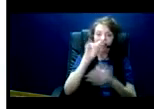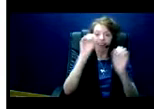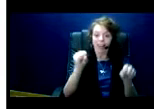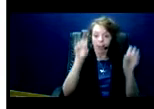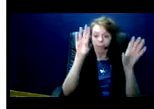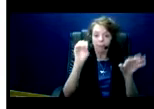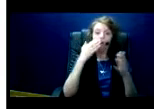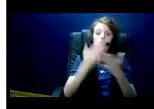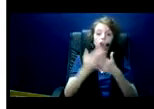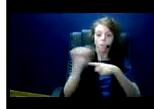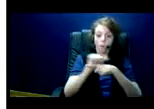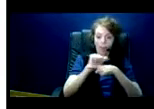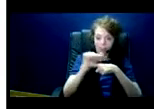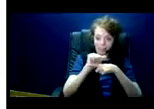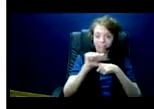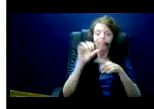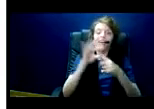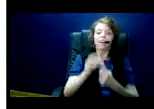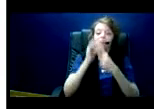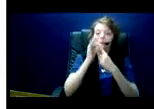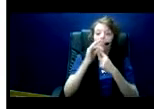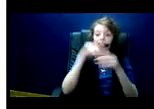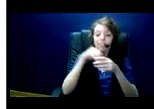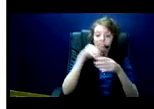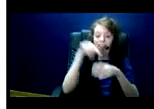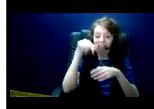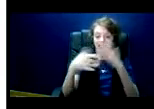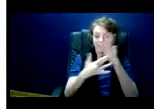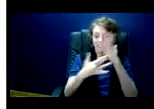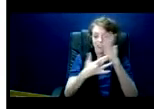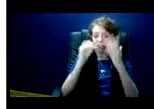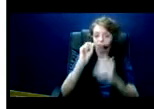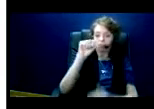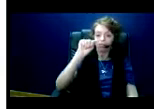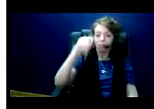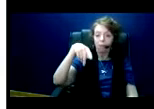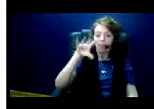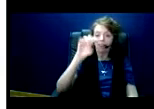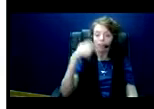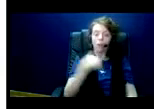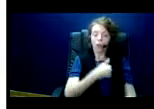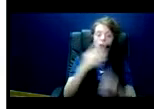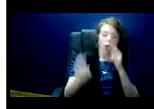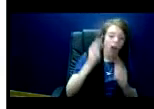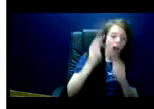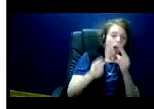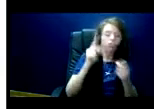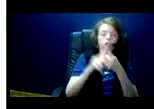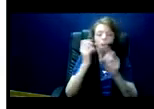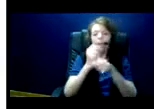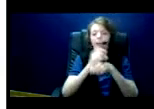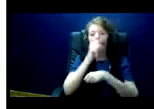practice, especially inside of these technical spaces, and we all feel really rushed to make sure it looks really good and everything's